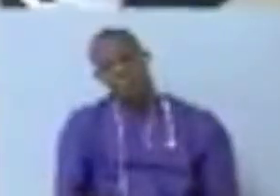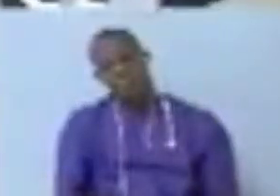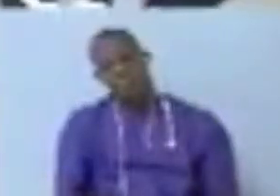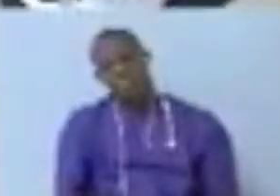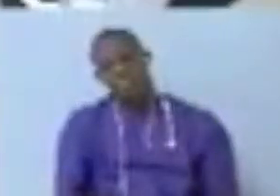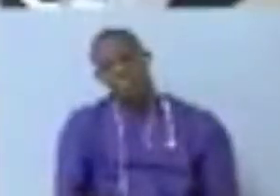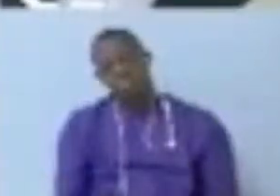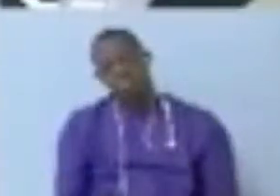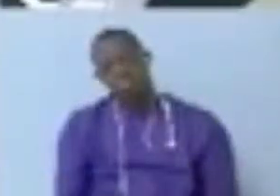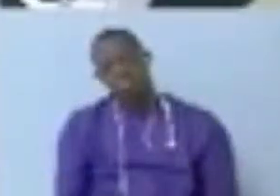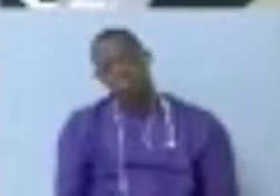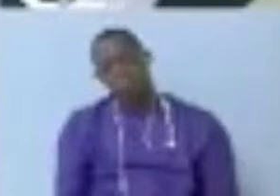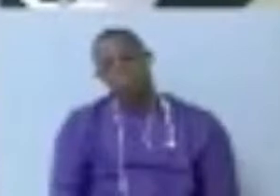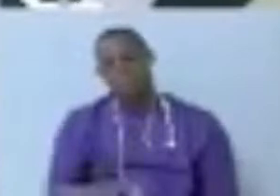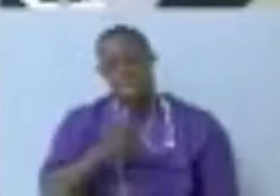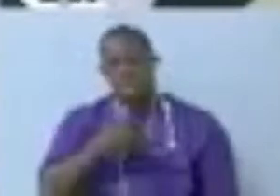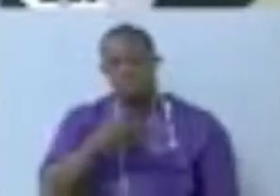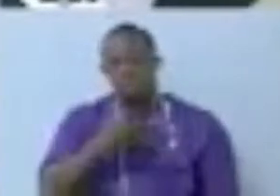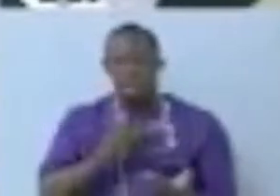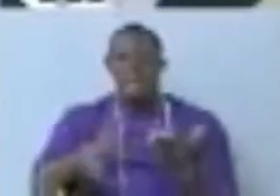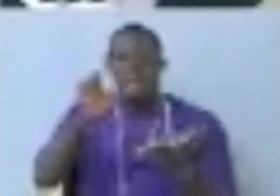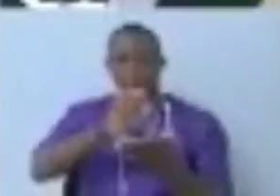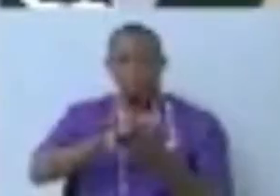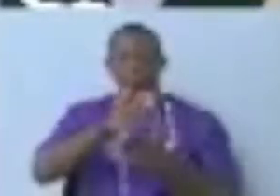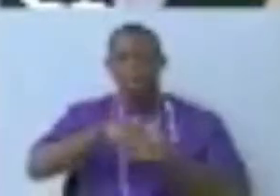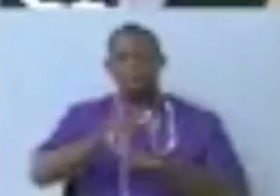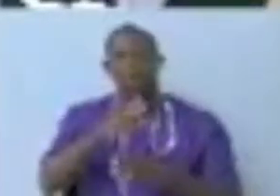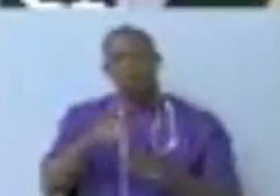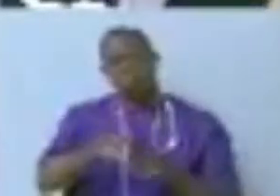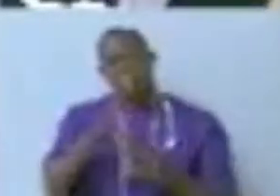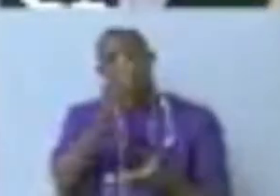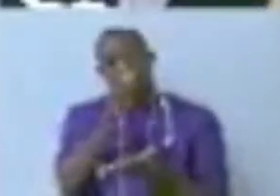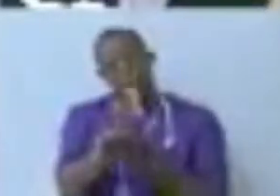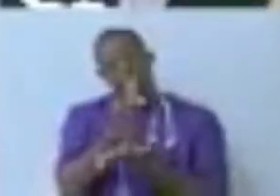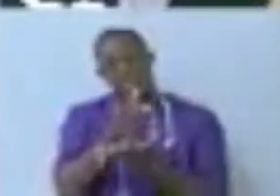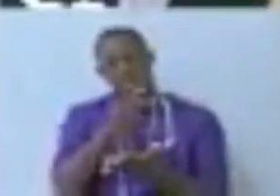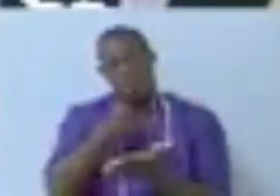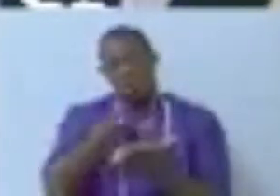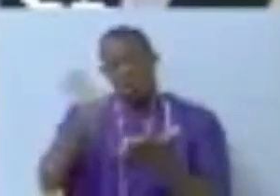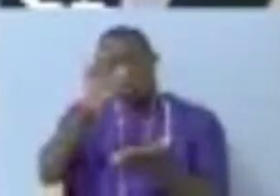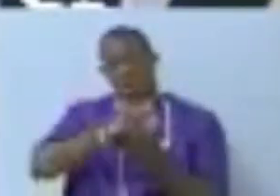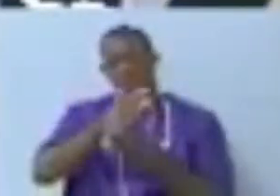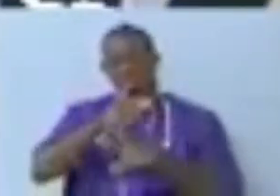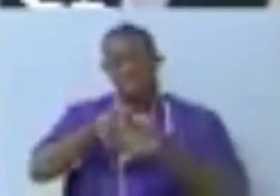Jammeh. I would add this to the body of evidence.